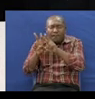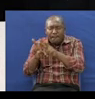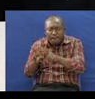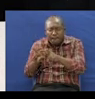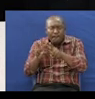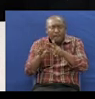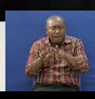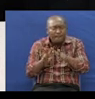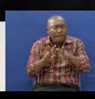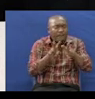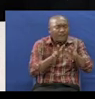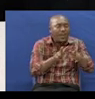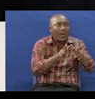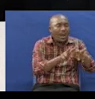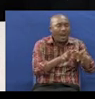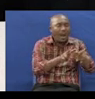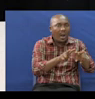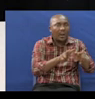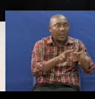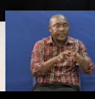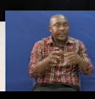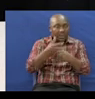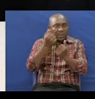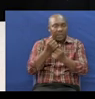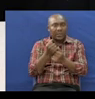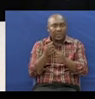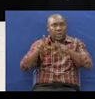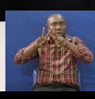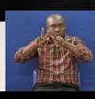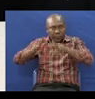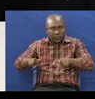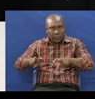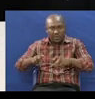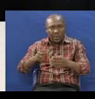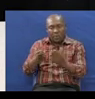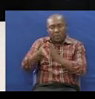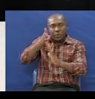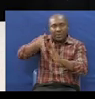started. And that was proved by Ferdinand Magellan in the year